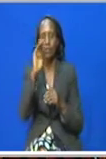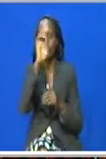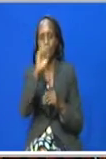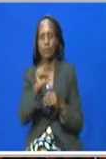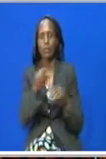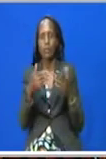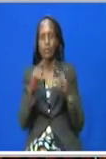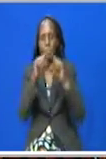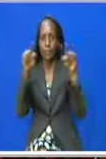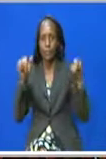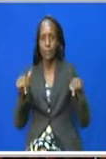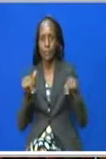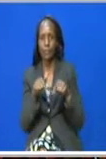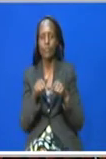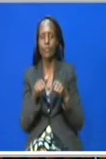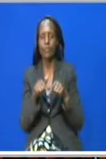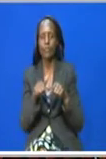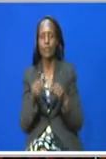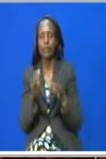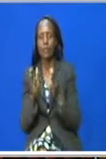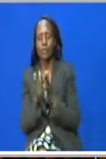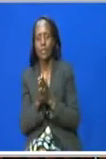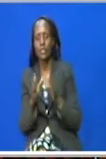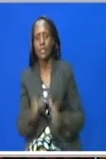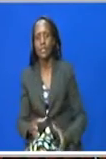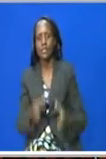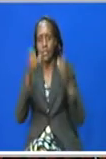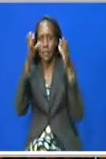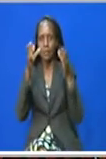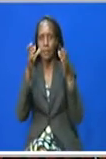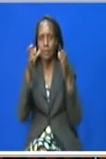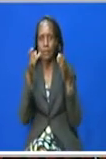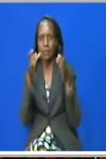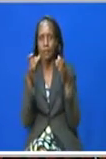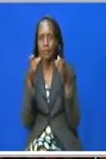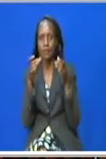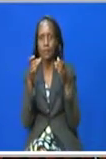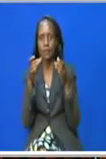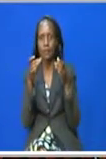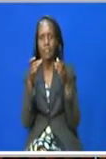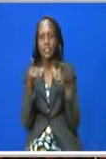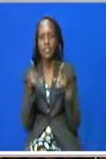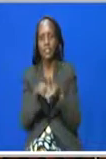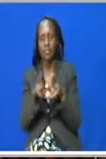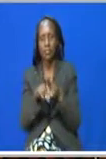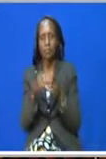of cubes, the volume of cuboids, and the volume of cylinders. As you may have